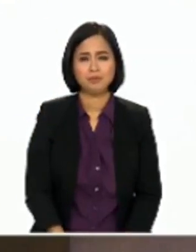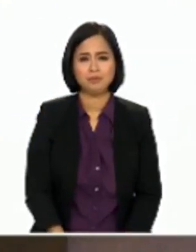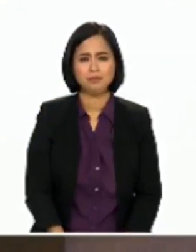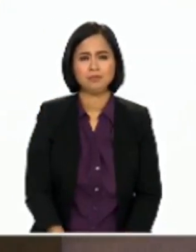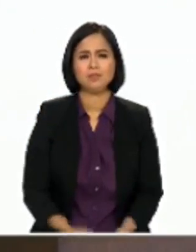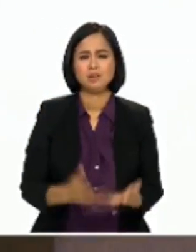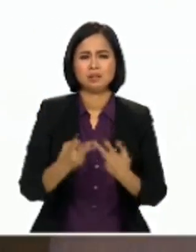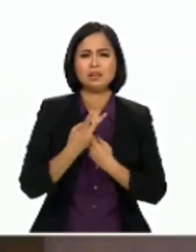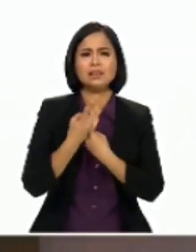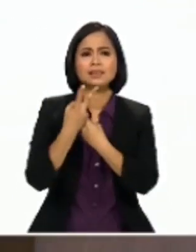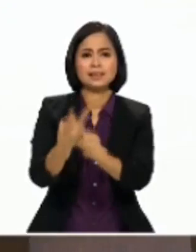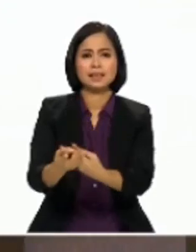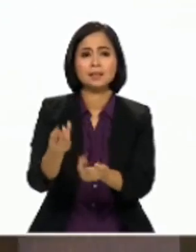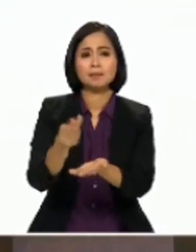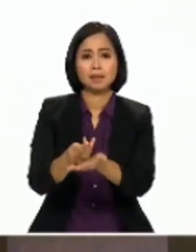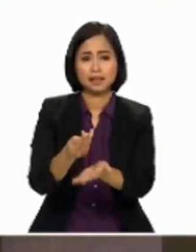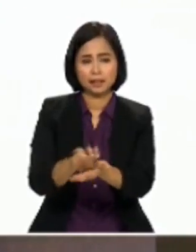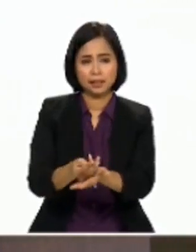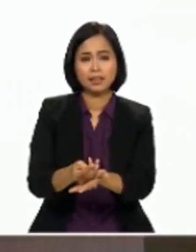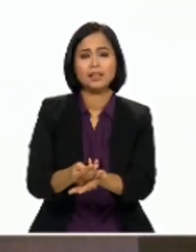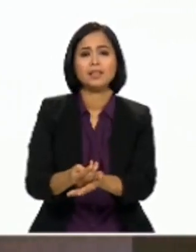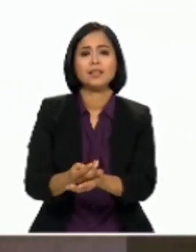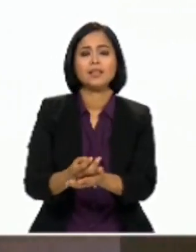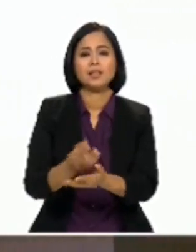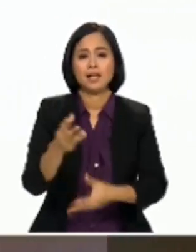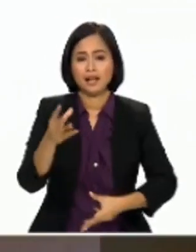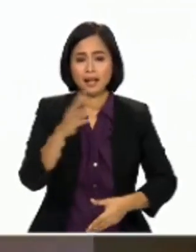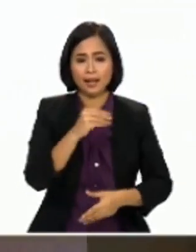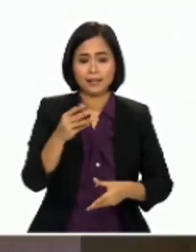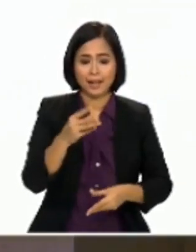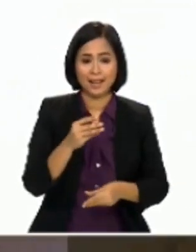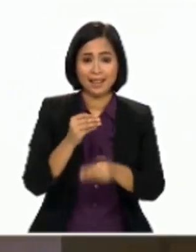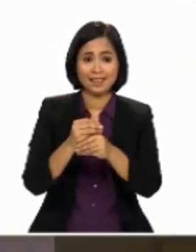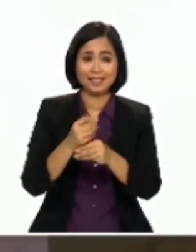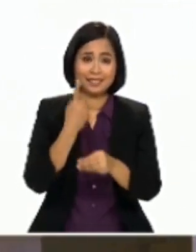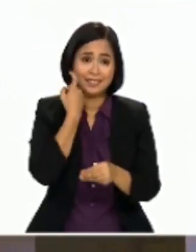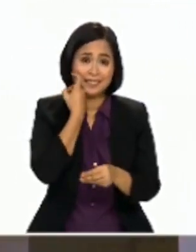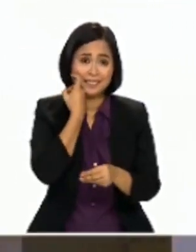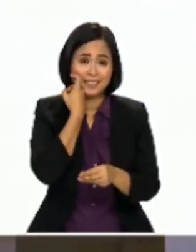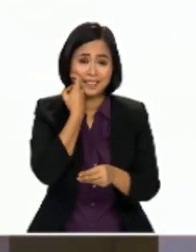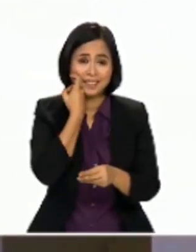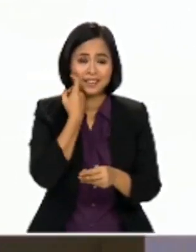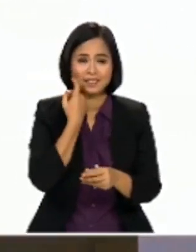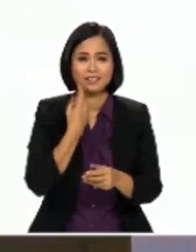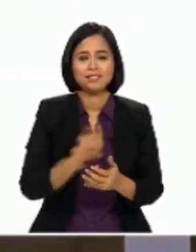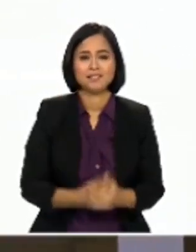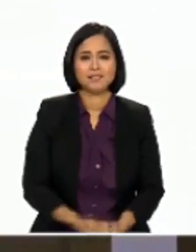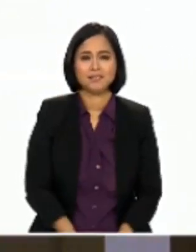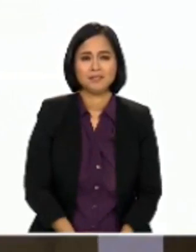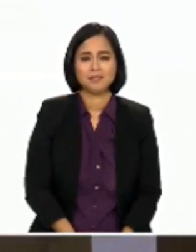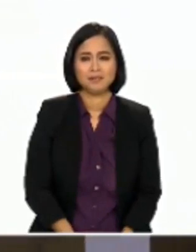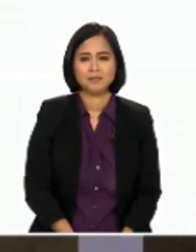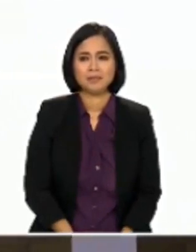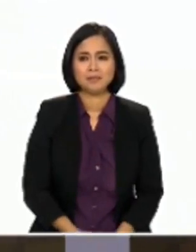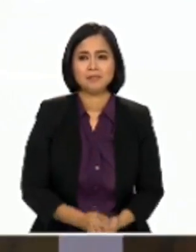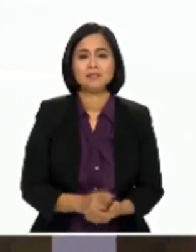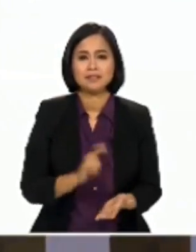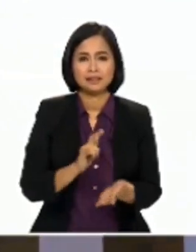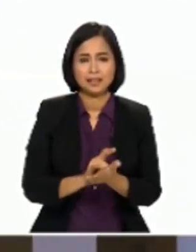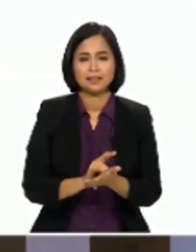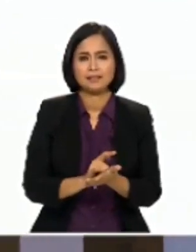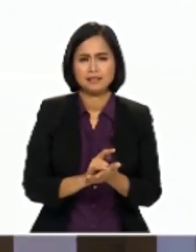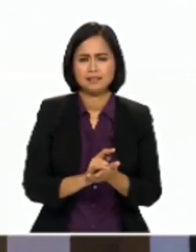Pahiramin ninyo ng pera plus the money, nung sabi ko, of the coconut levy. That is sacred